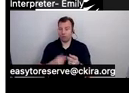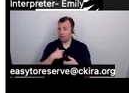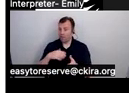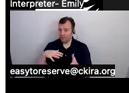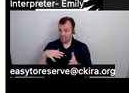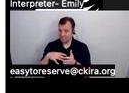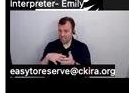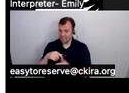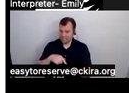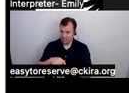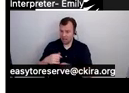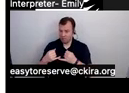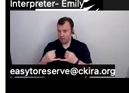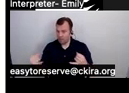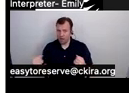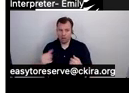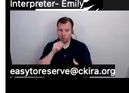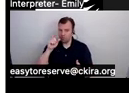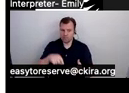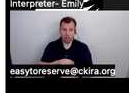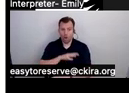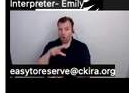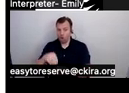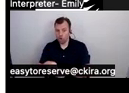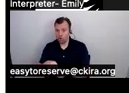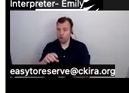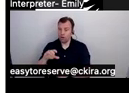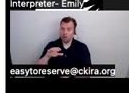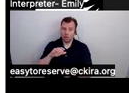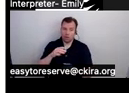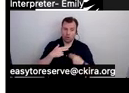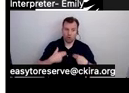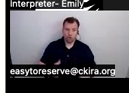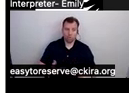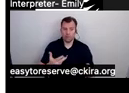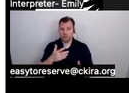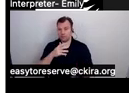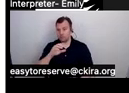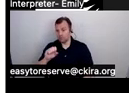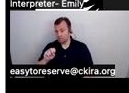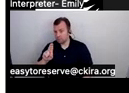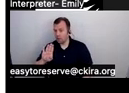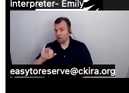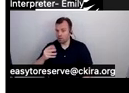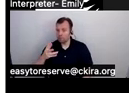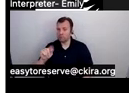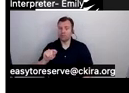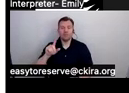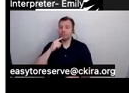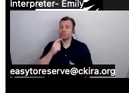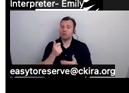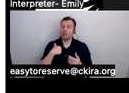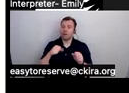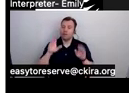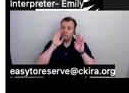study timeline or inclusion of subjects, and if there's human subjects things. Again, just so that reviewers can focus